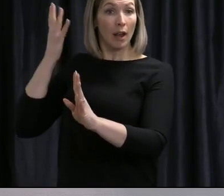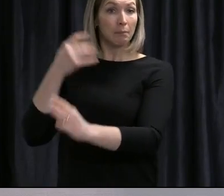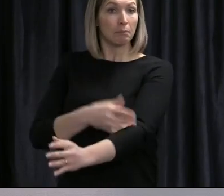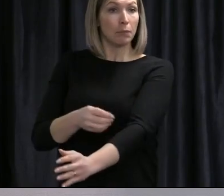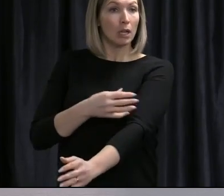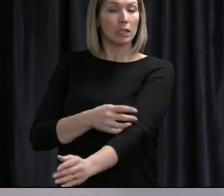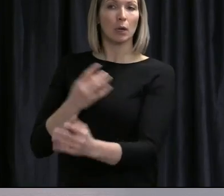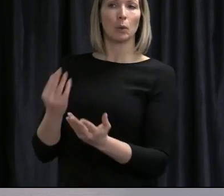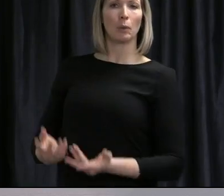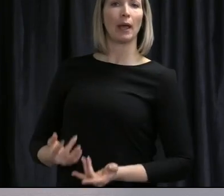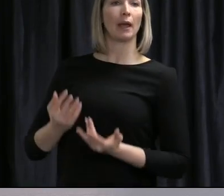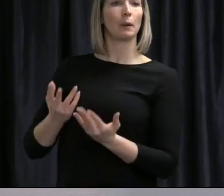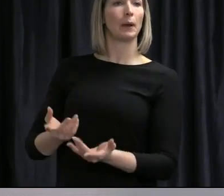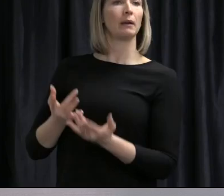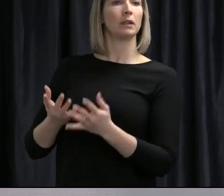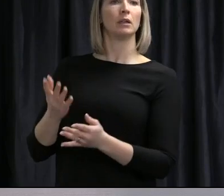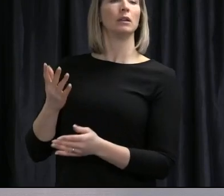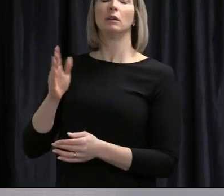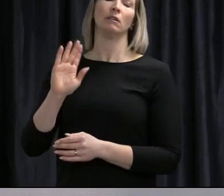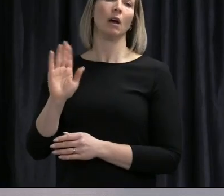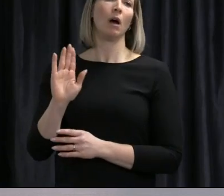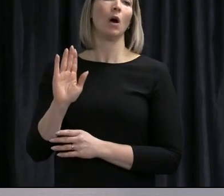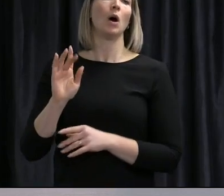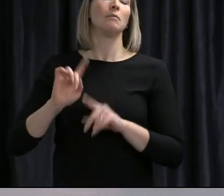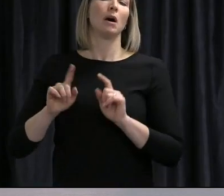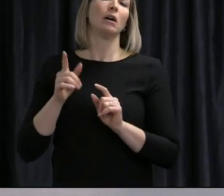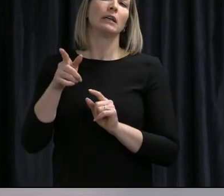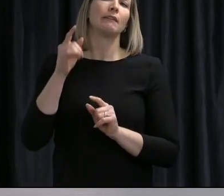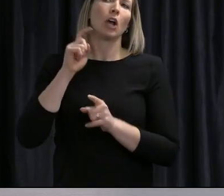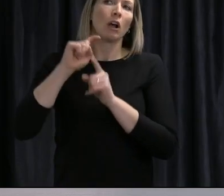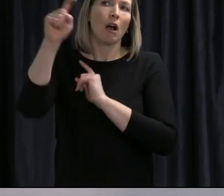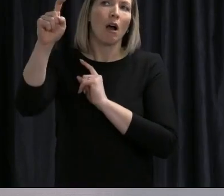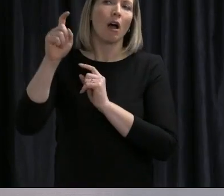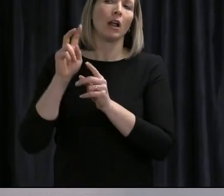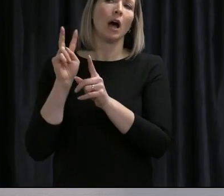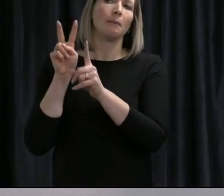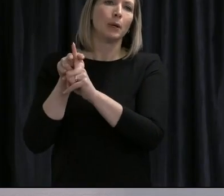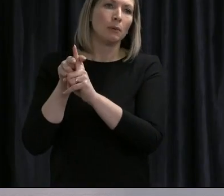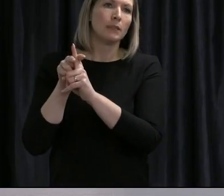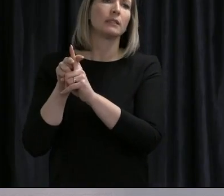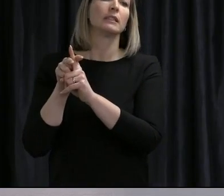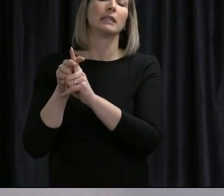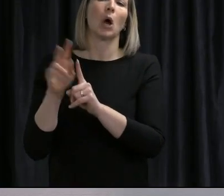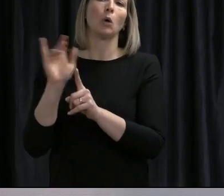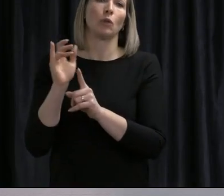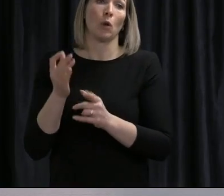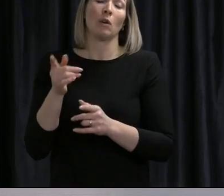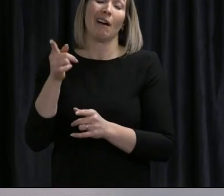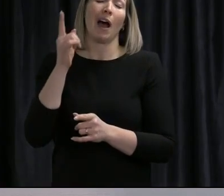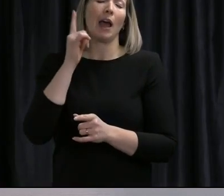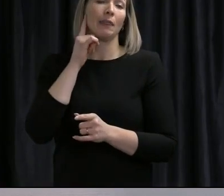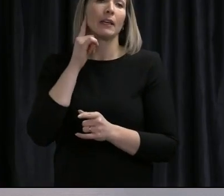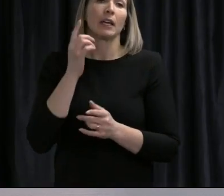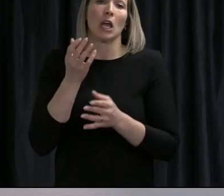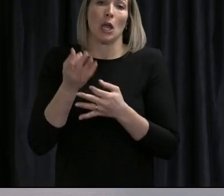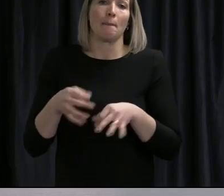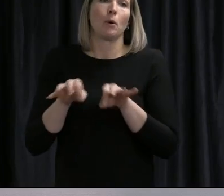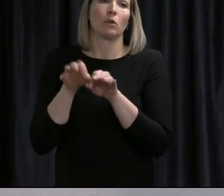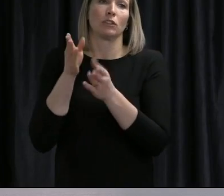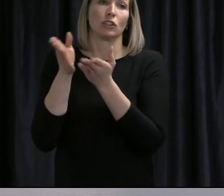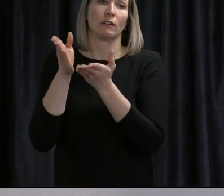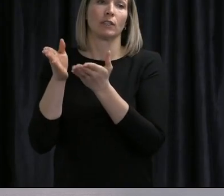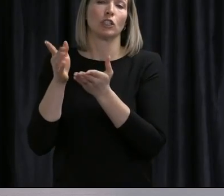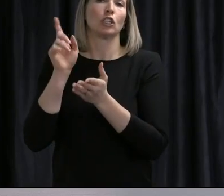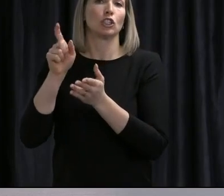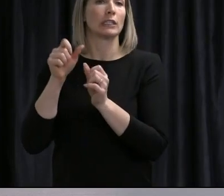So with appropriate care and appointments, then it's an important service that should continue. But how that